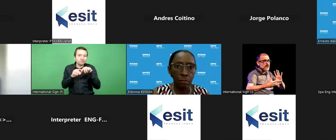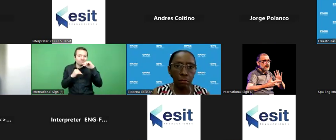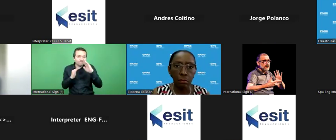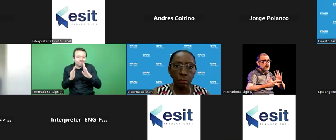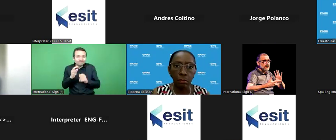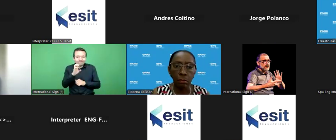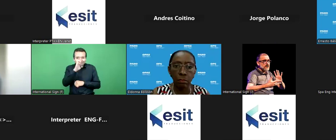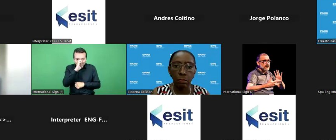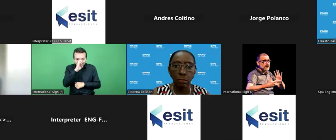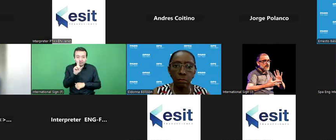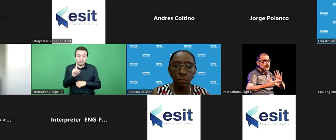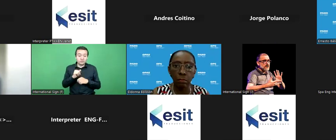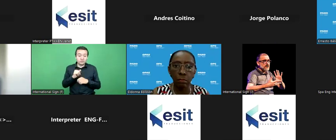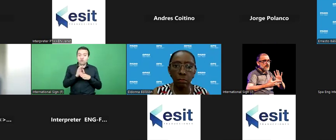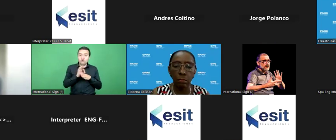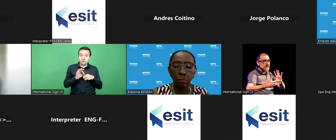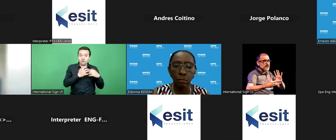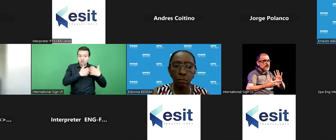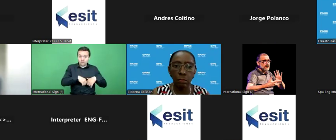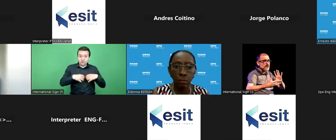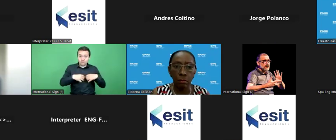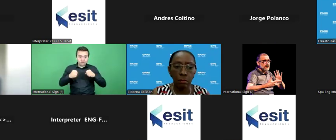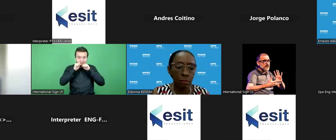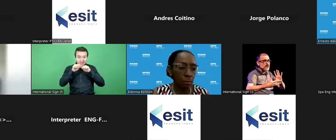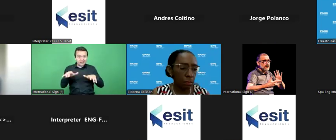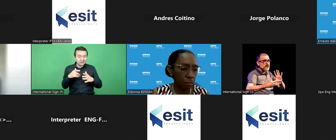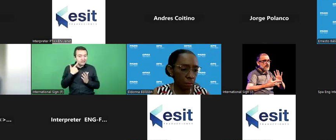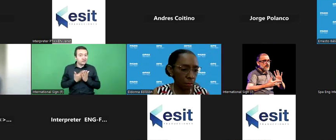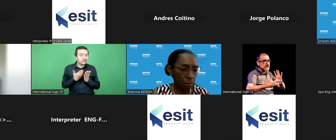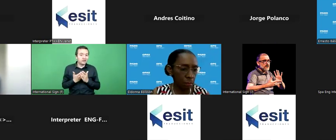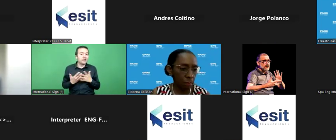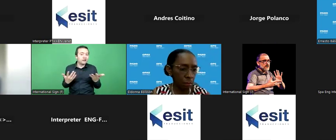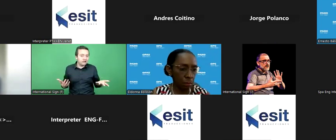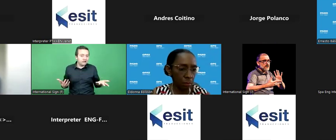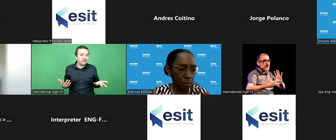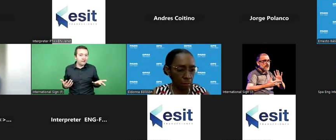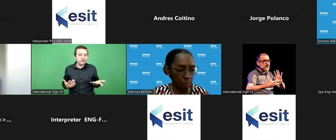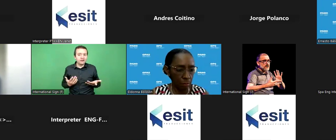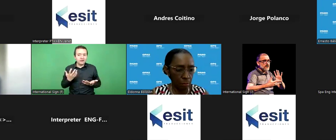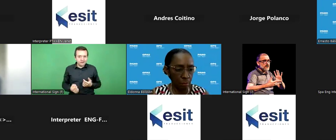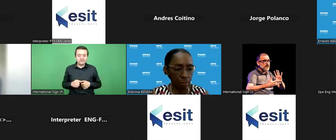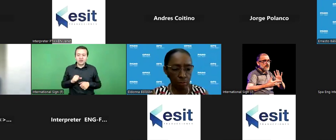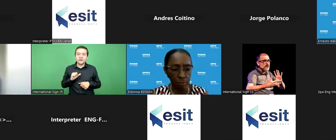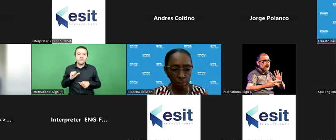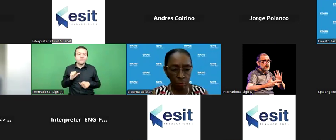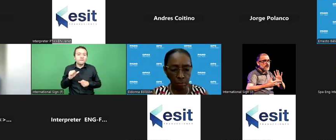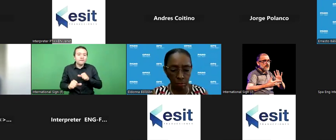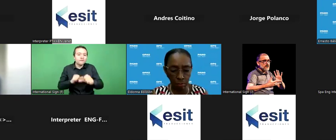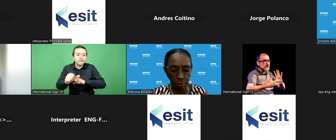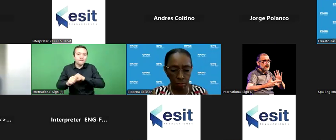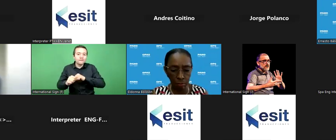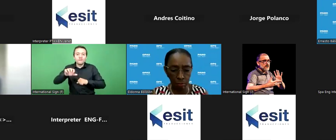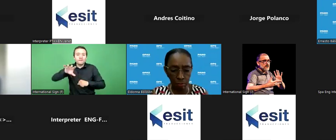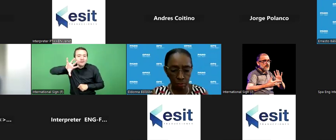facilitate country processes that otherwise may not be happening. The issue of intersectorial collaboration, the issue